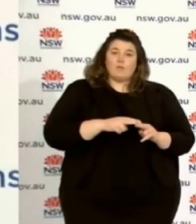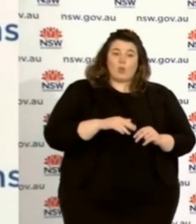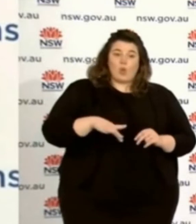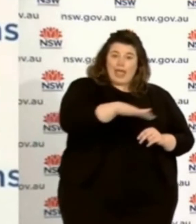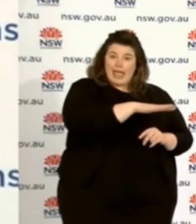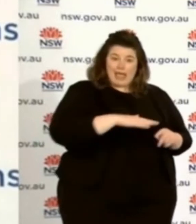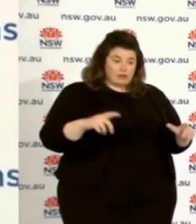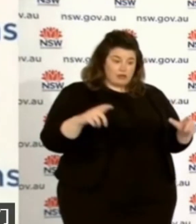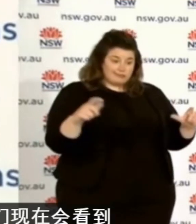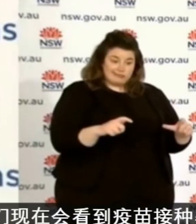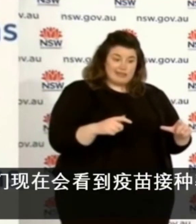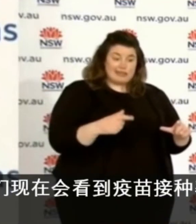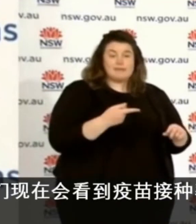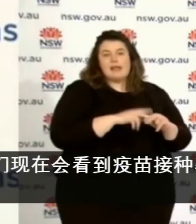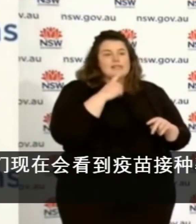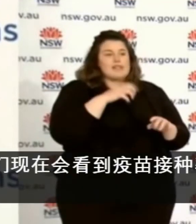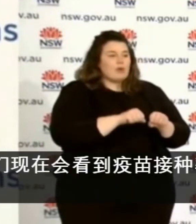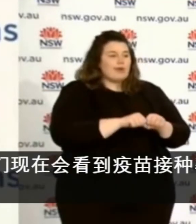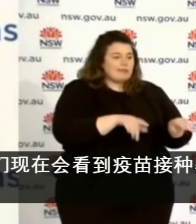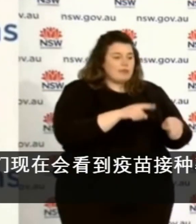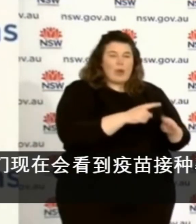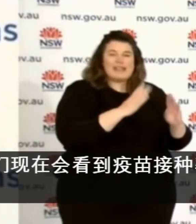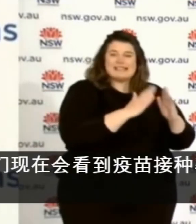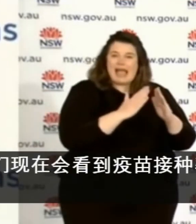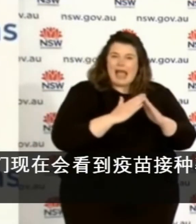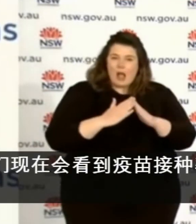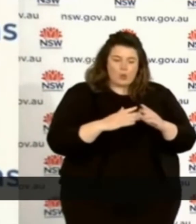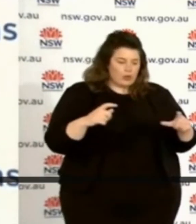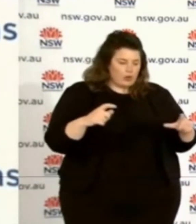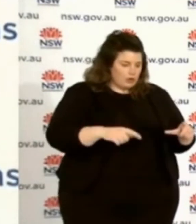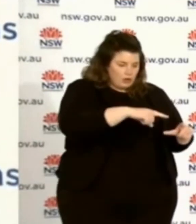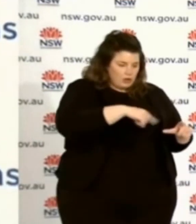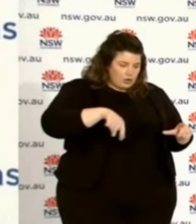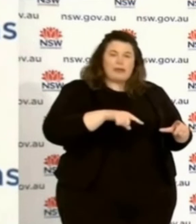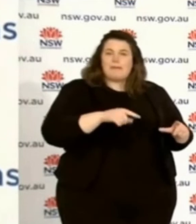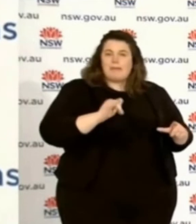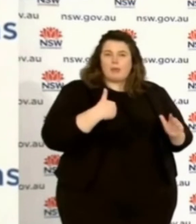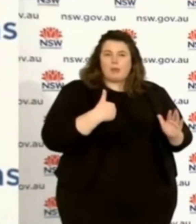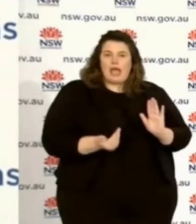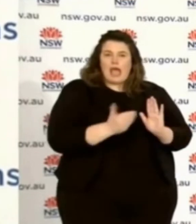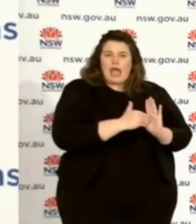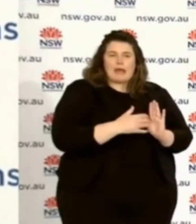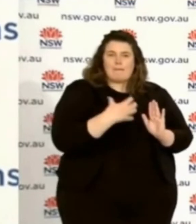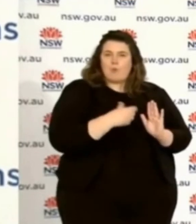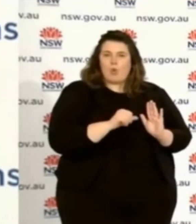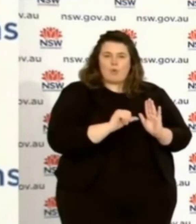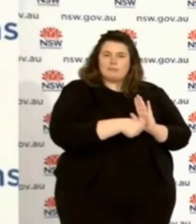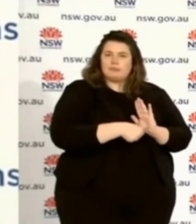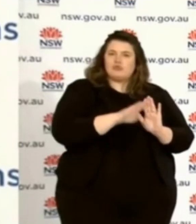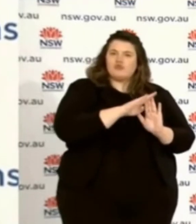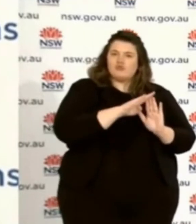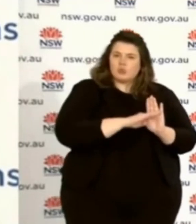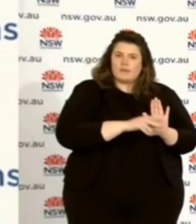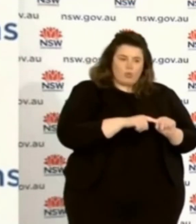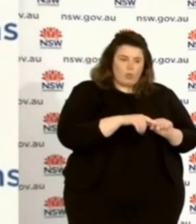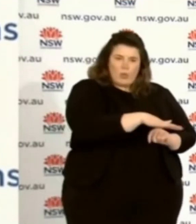restrictions, if we're seeing an outbreak in a particular town, as the Deputy Premier said, there may be some particular strategies that we would